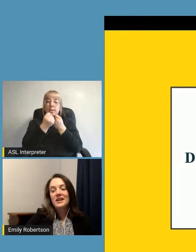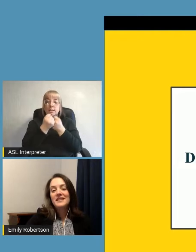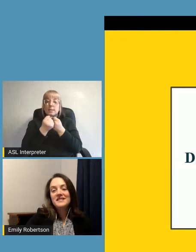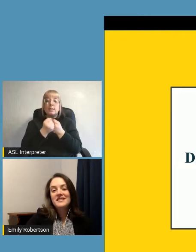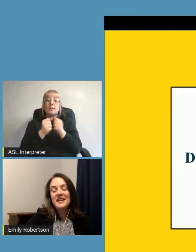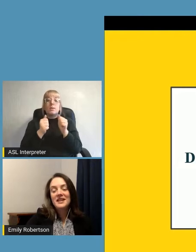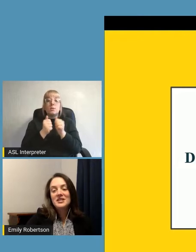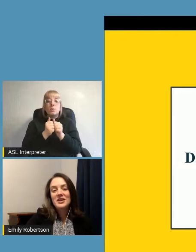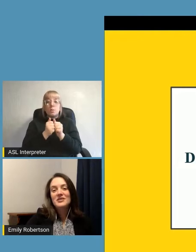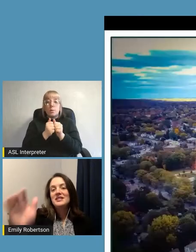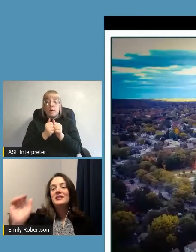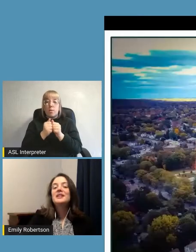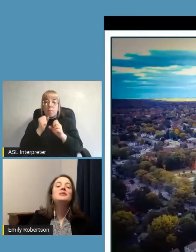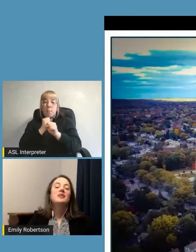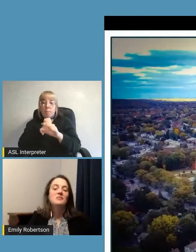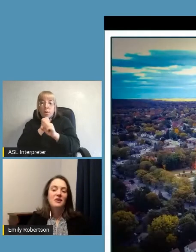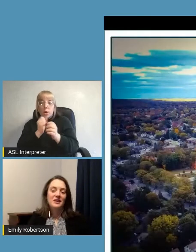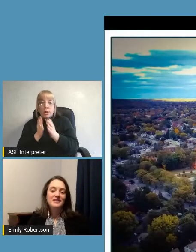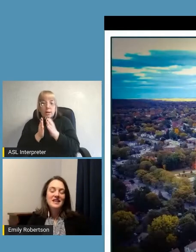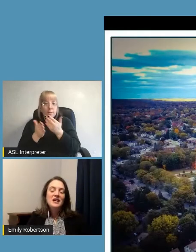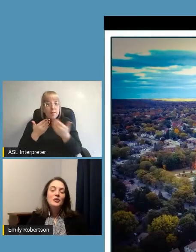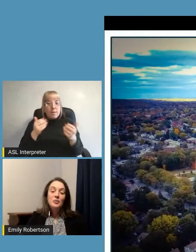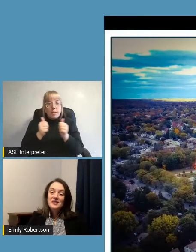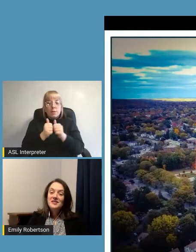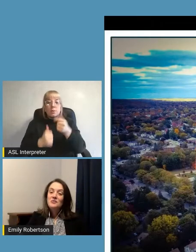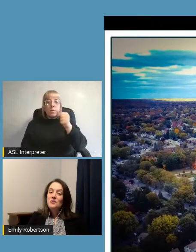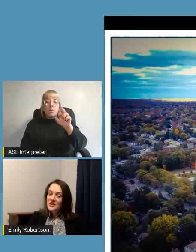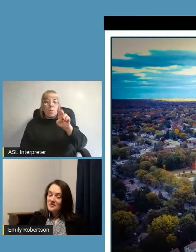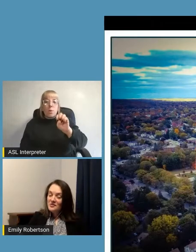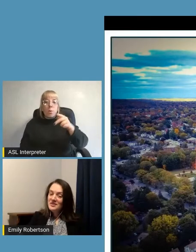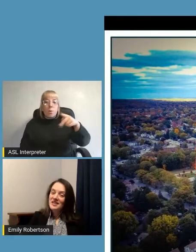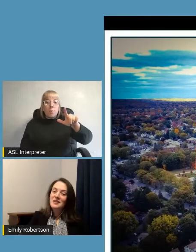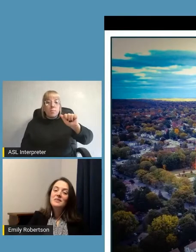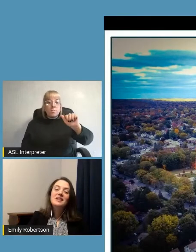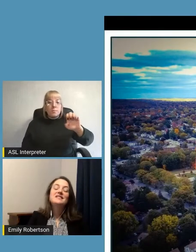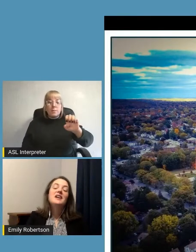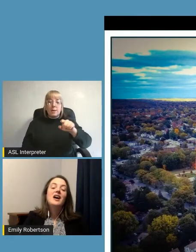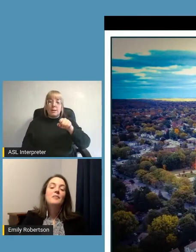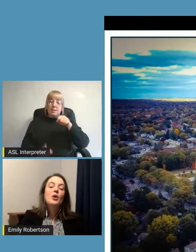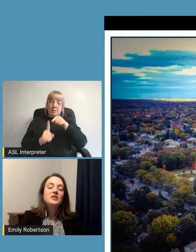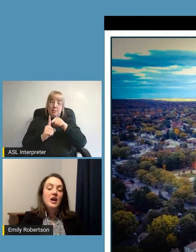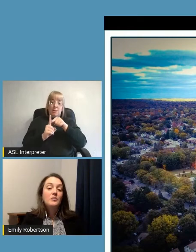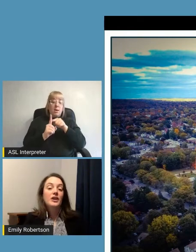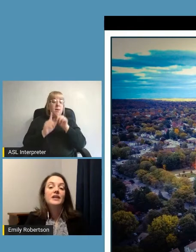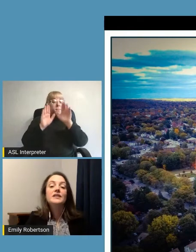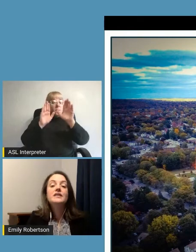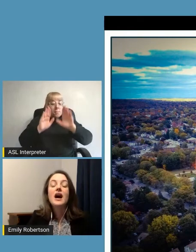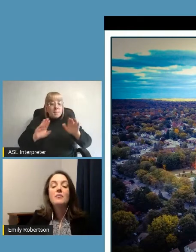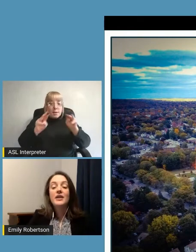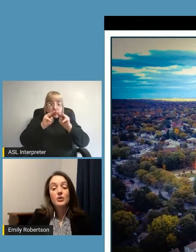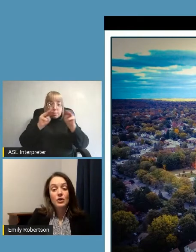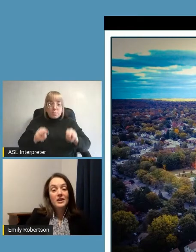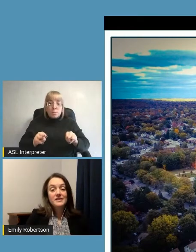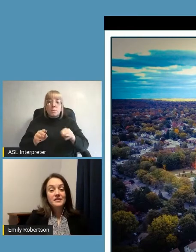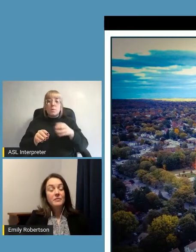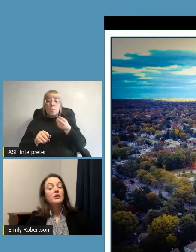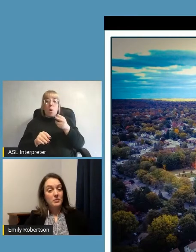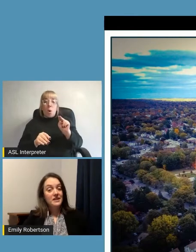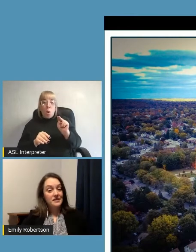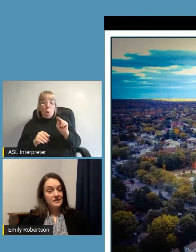for GORE Place, and I'd like to tell you just a little bit about it. GORE Place is a wonderful museum. It's owned and operated by